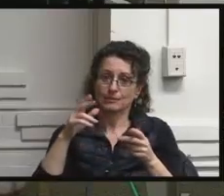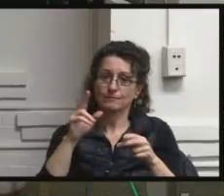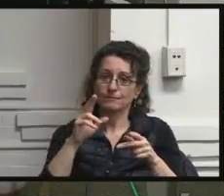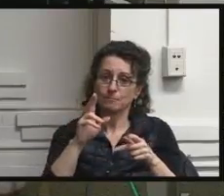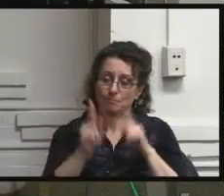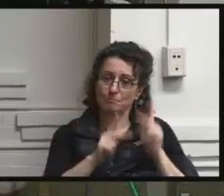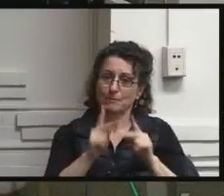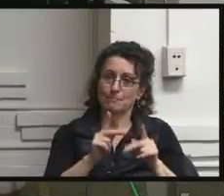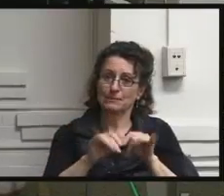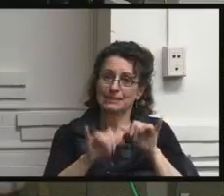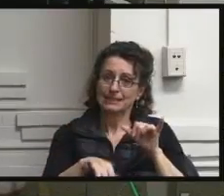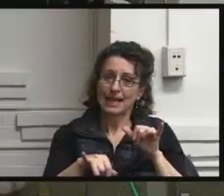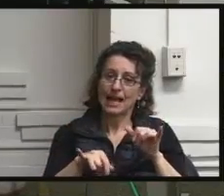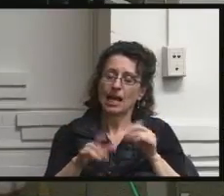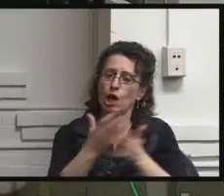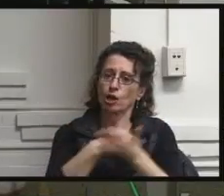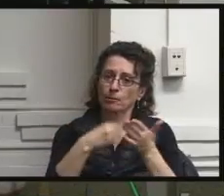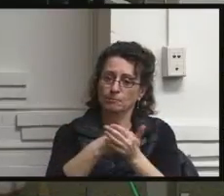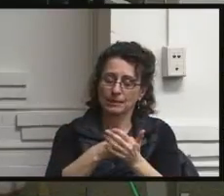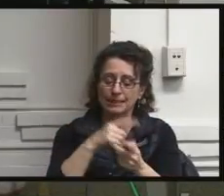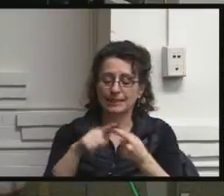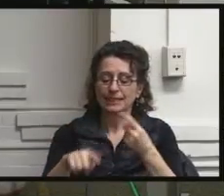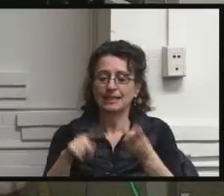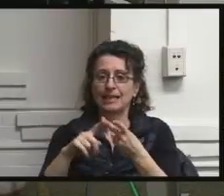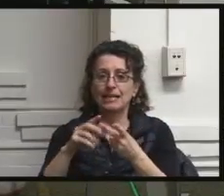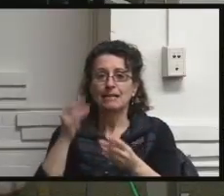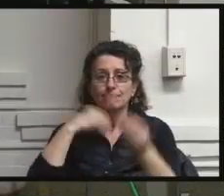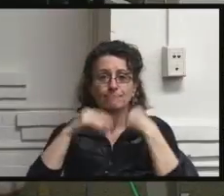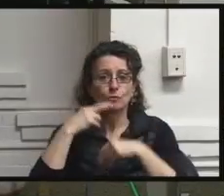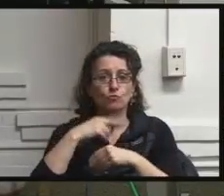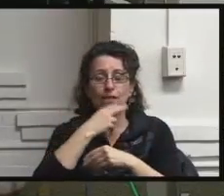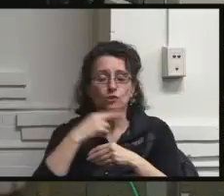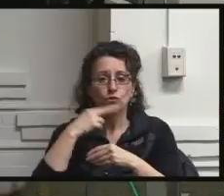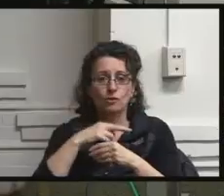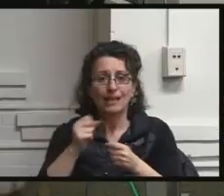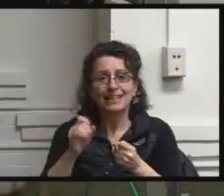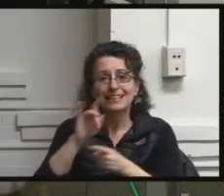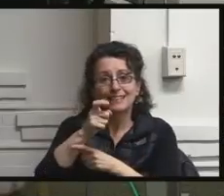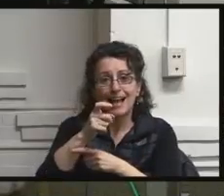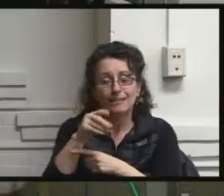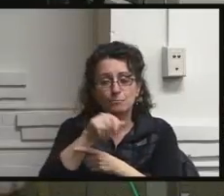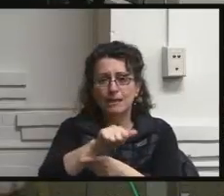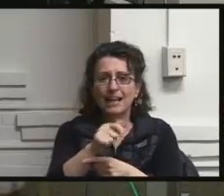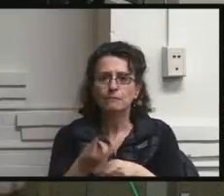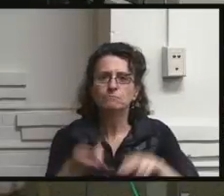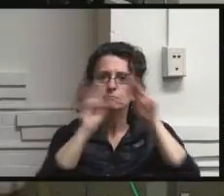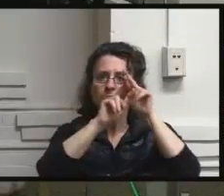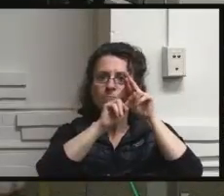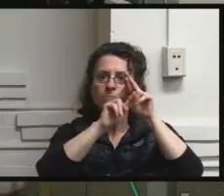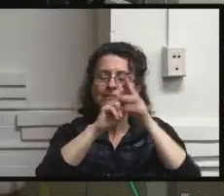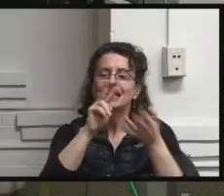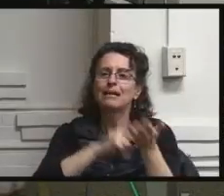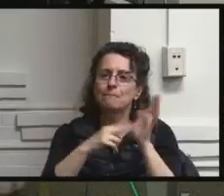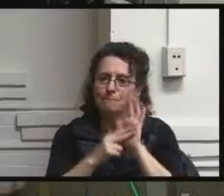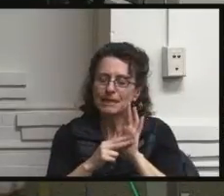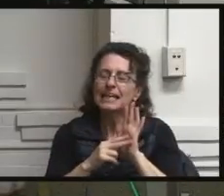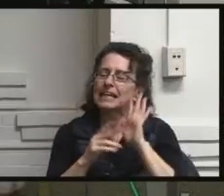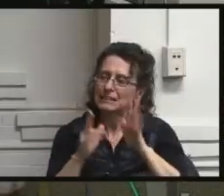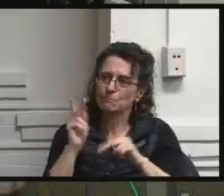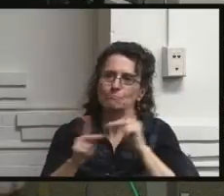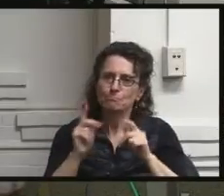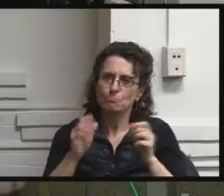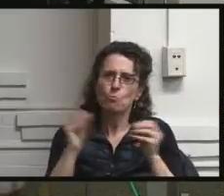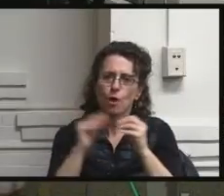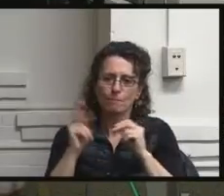in our community that's bringing people here. And I'd like to think that our work is a small part of